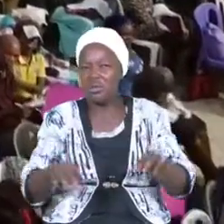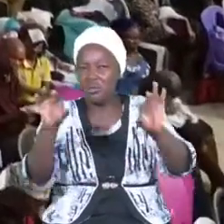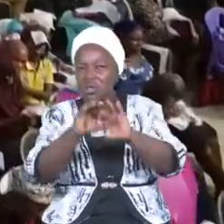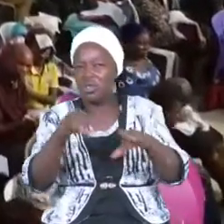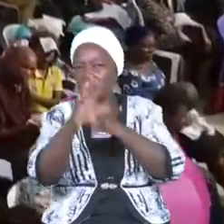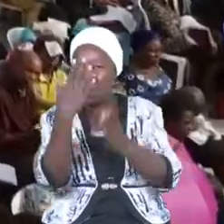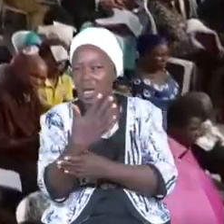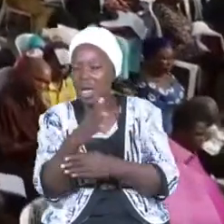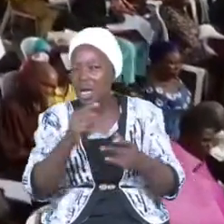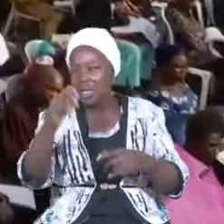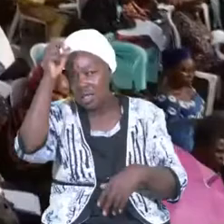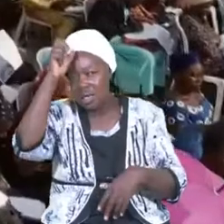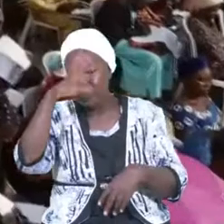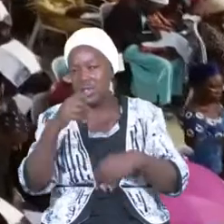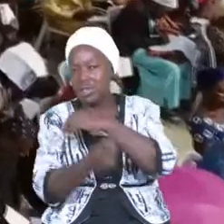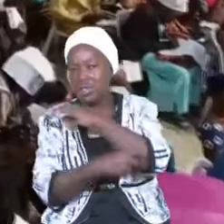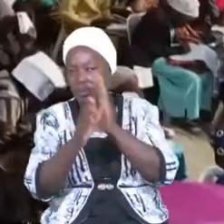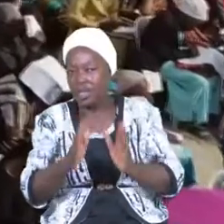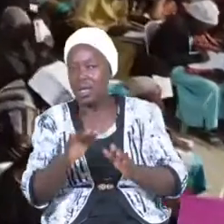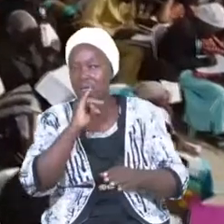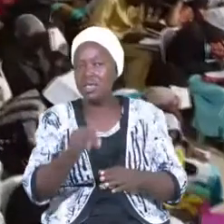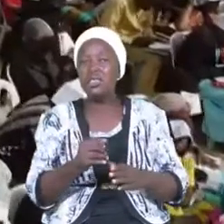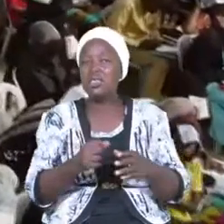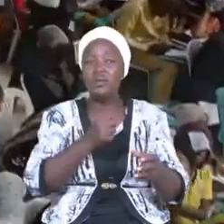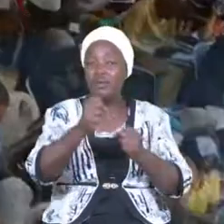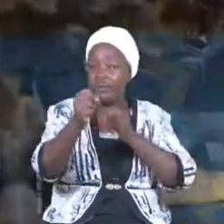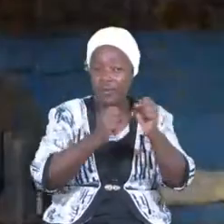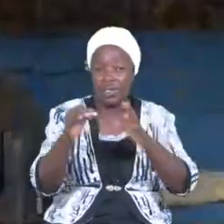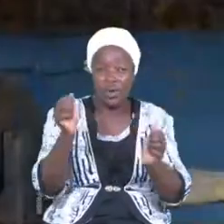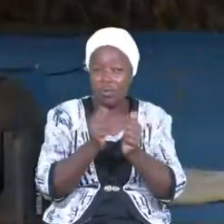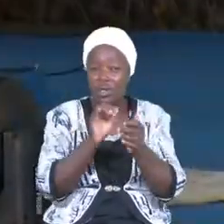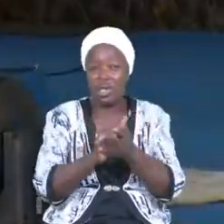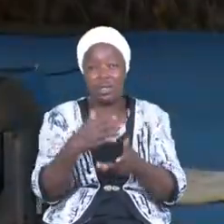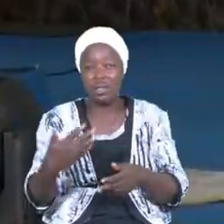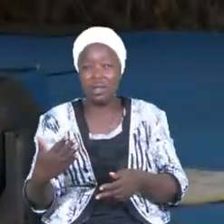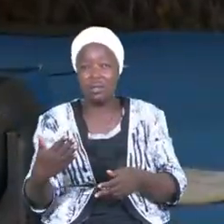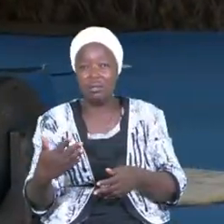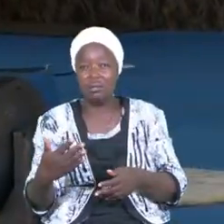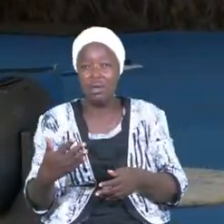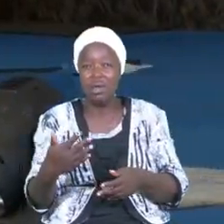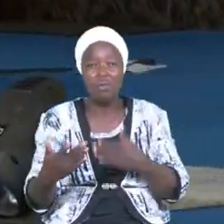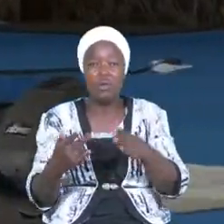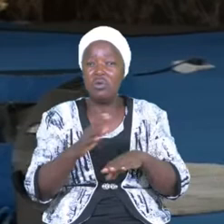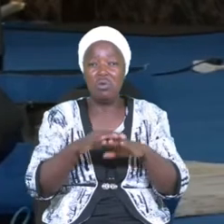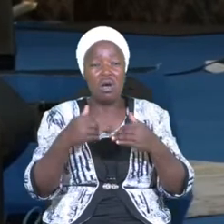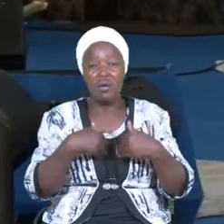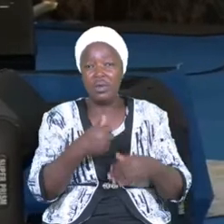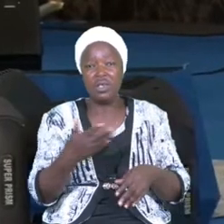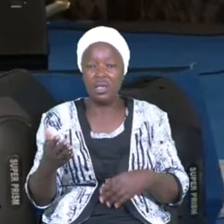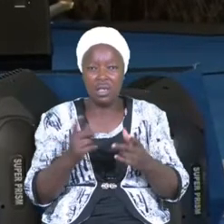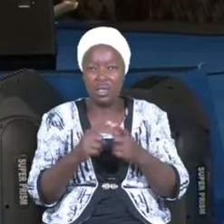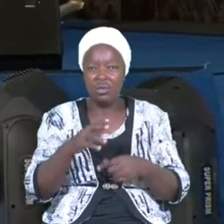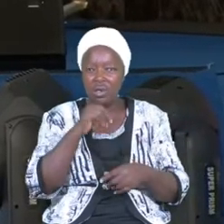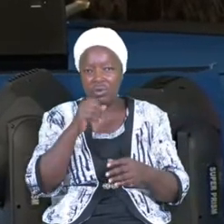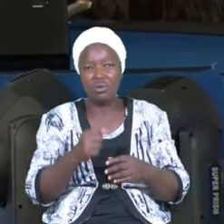tempter, is contending with that thing. If you didn't have anything, you're not content.